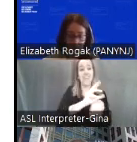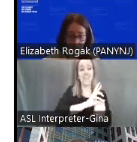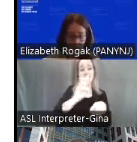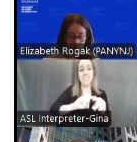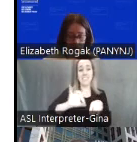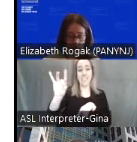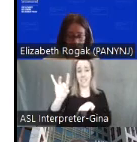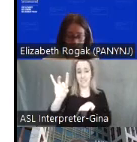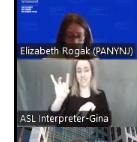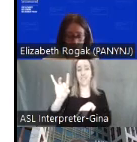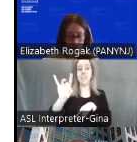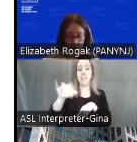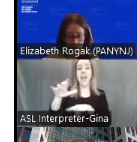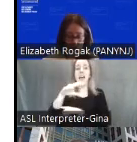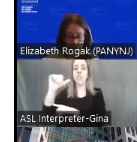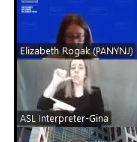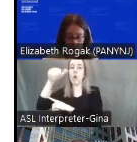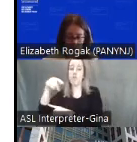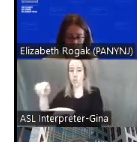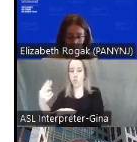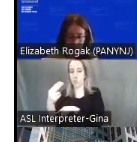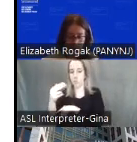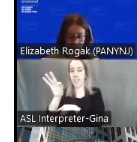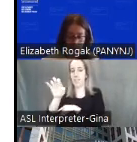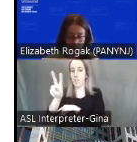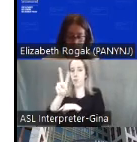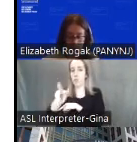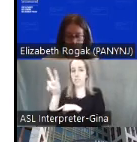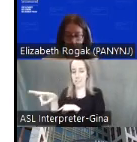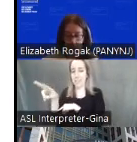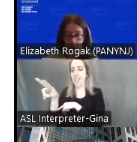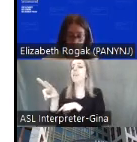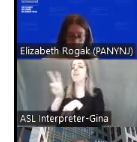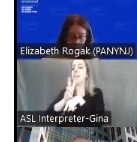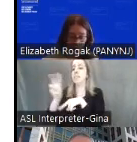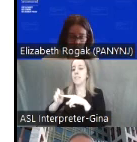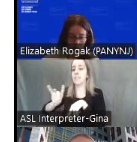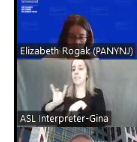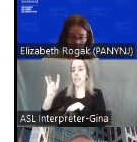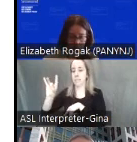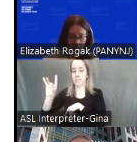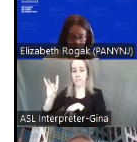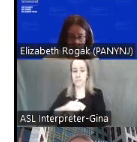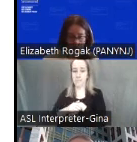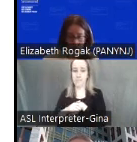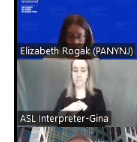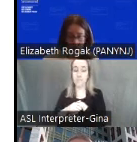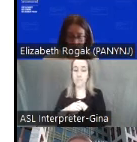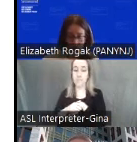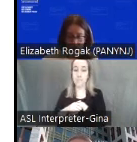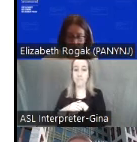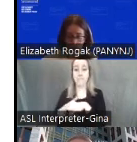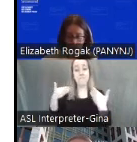8 p.m., and tomorrow, Thursday, February 22nd, at 6 to 8 p.m. On behalf of the FTA and the